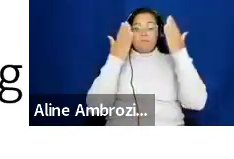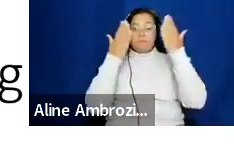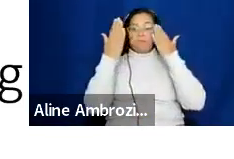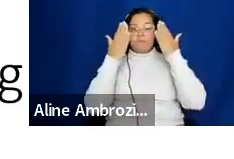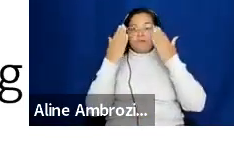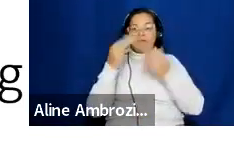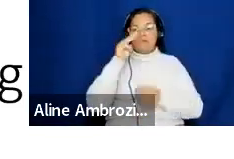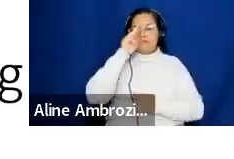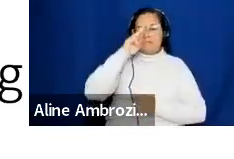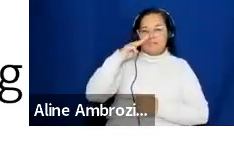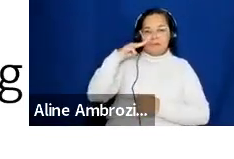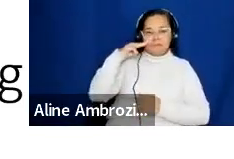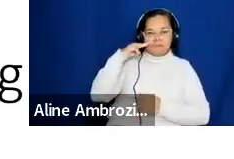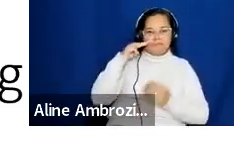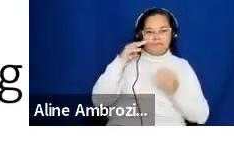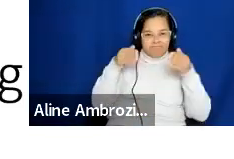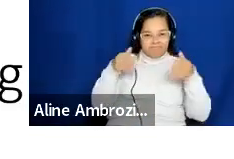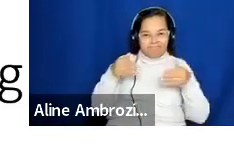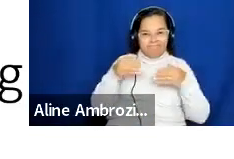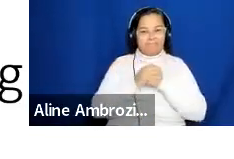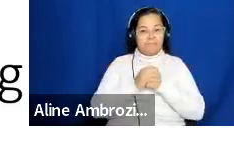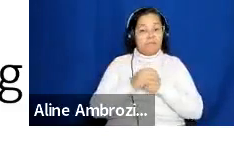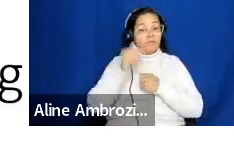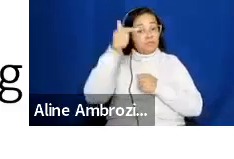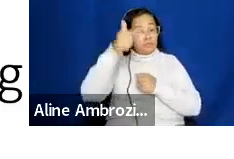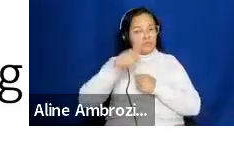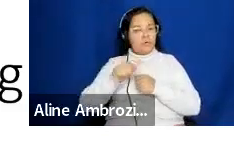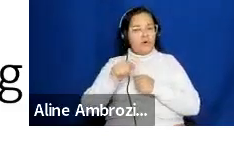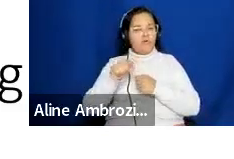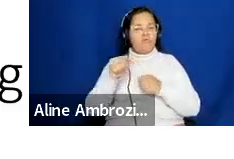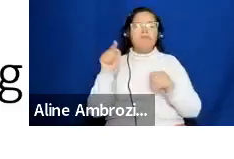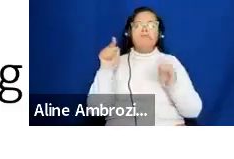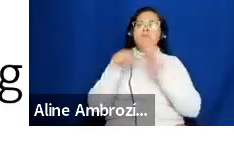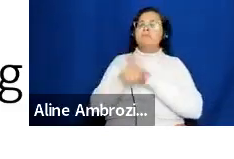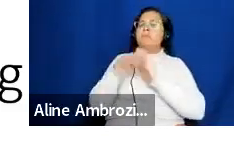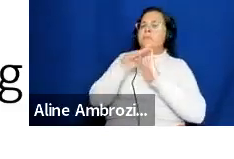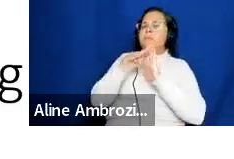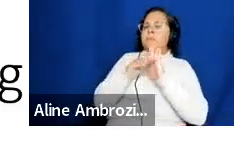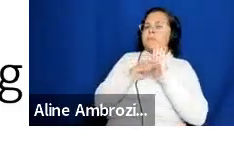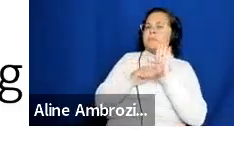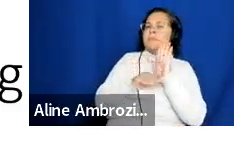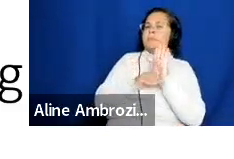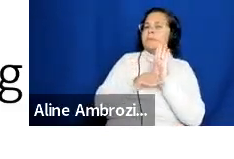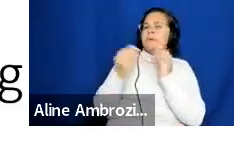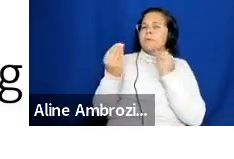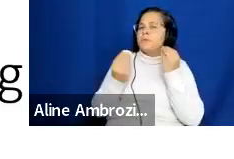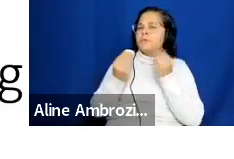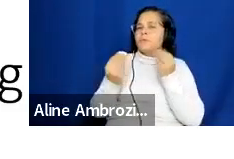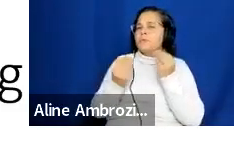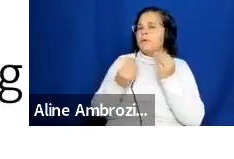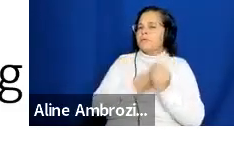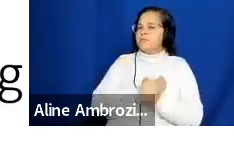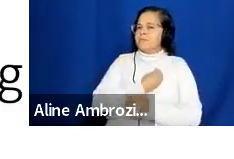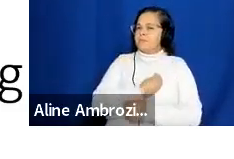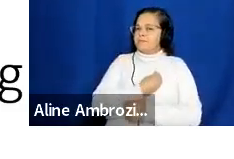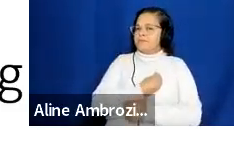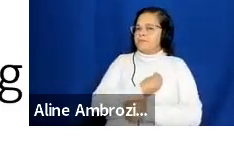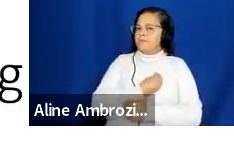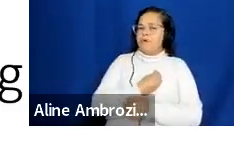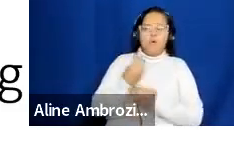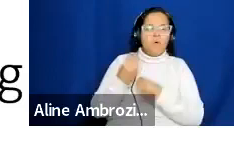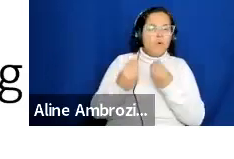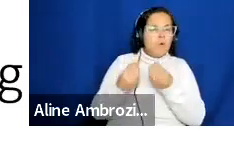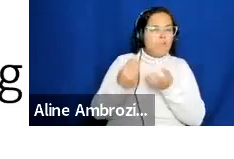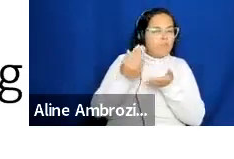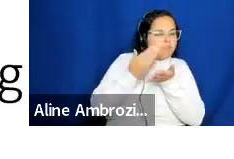Again, what assumptions are in play with Vygotsky, and how does he begin at that point to elaborate